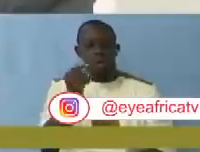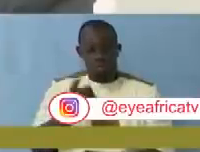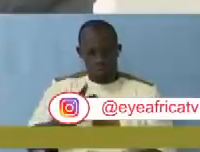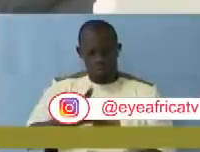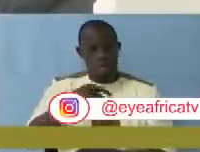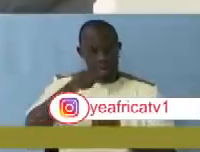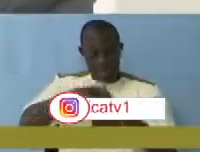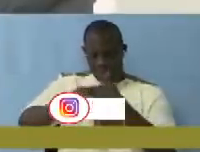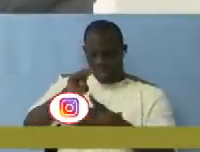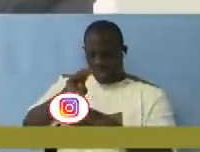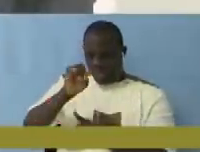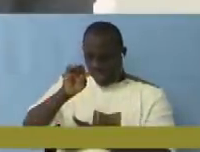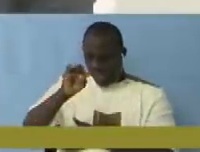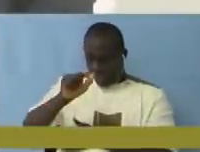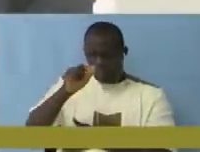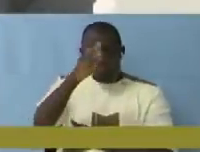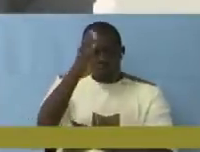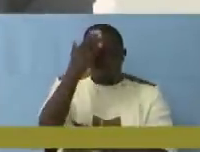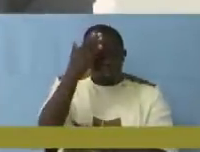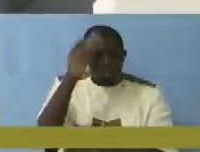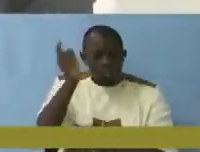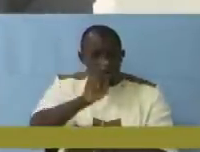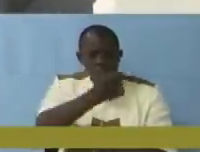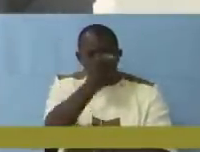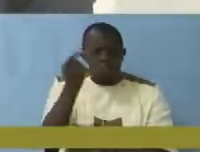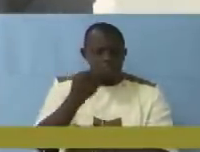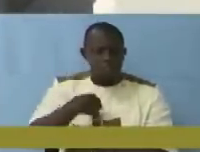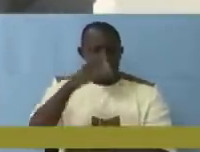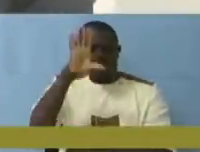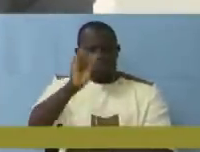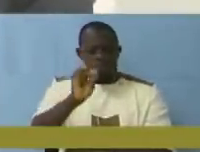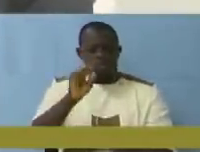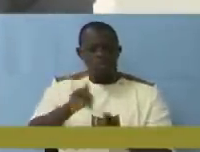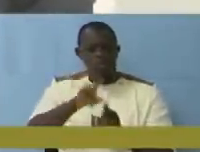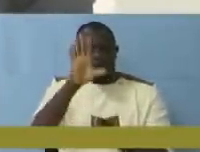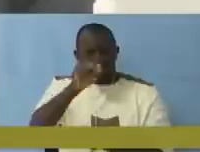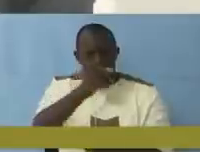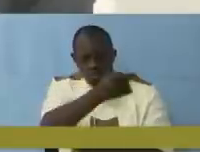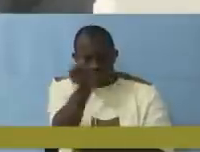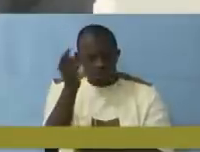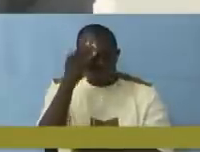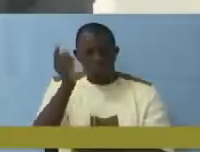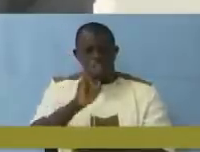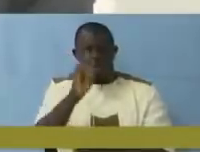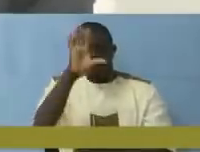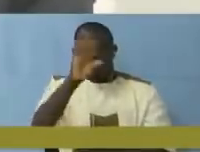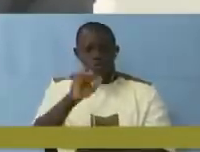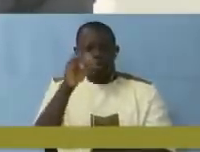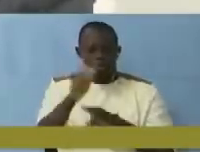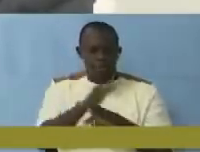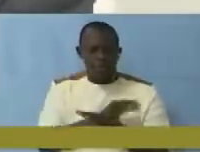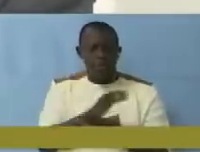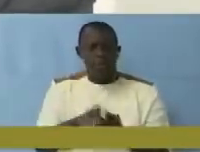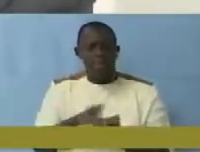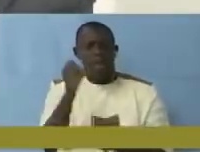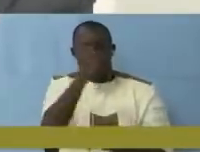what you were doing? Adol NIA ali yalo na ka men fa ba. Did you know what you were doing? Alta ali yalo na ka men kenu ba.